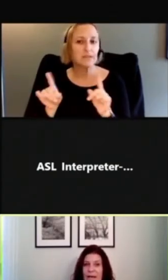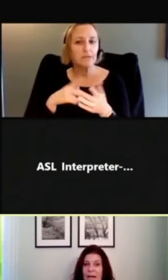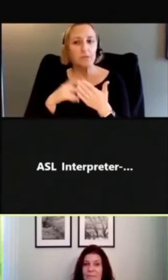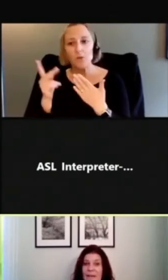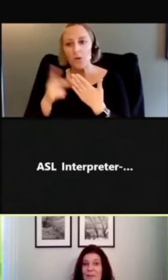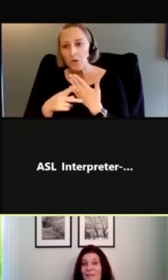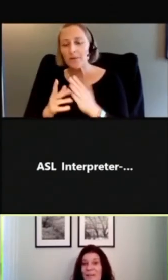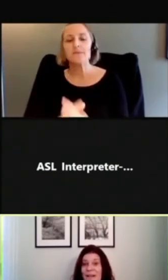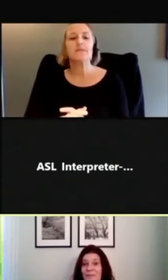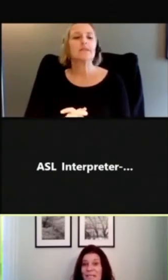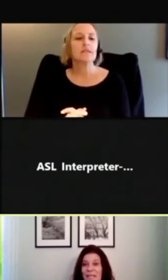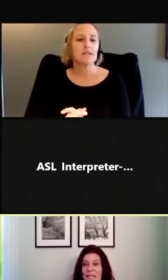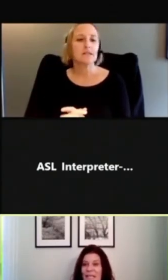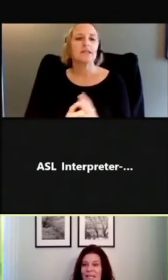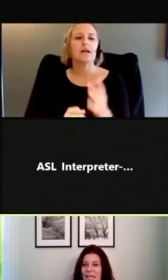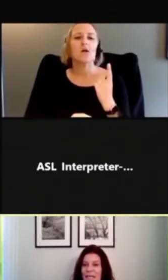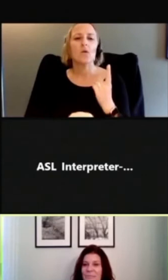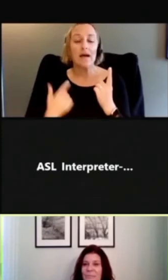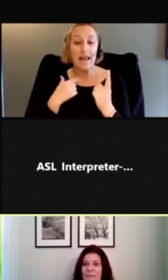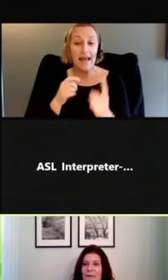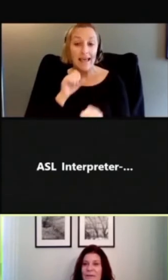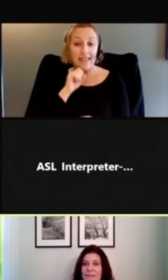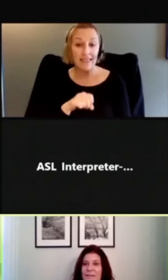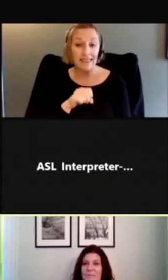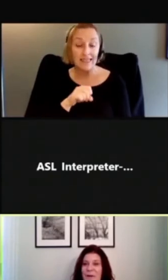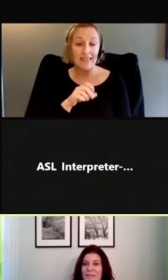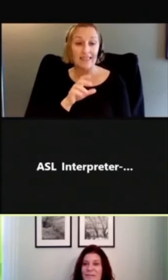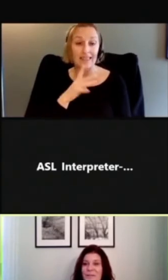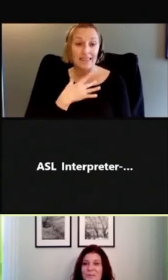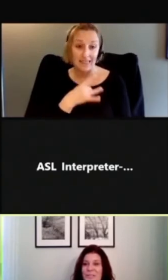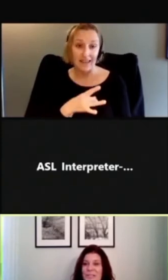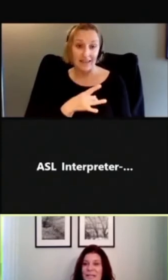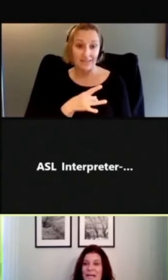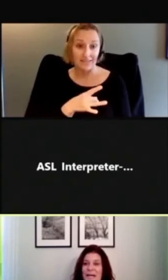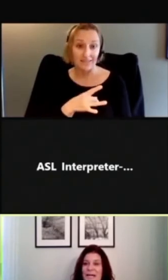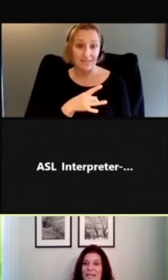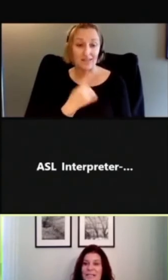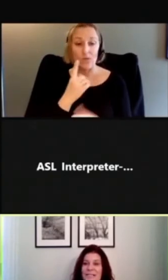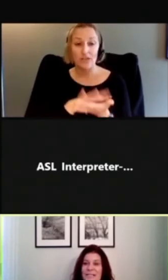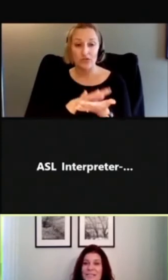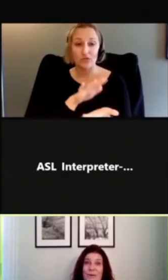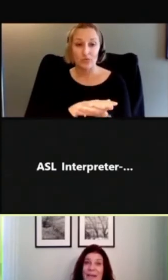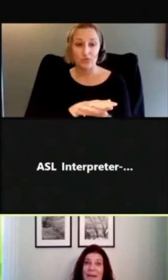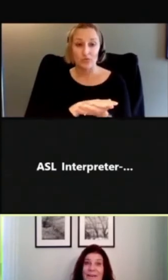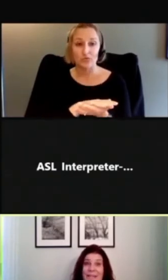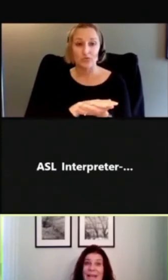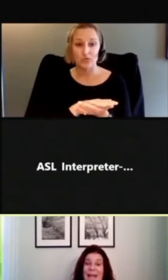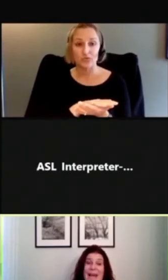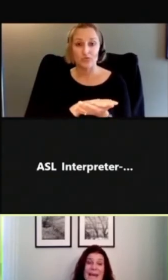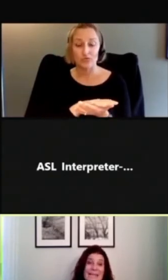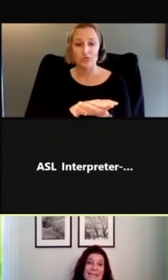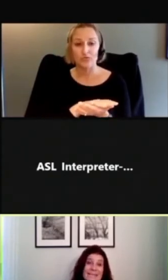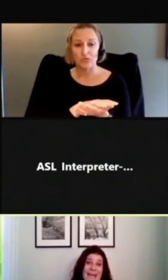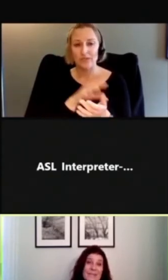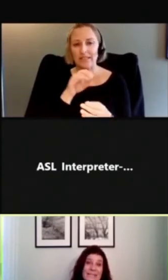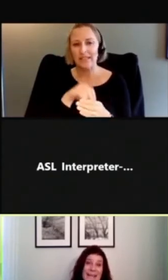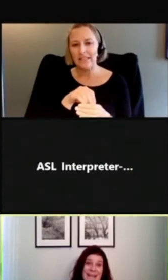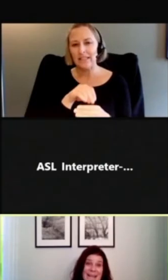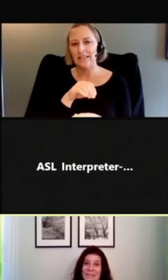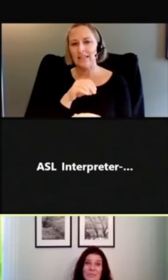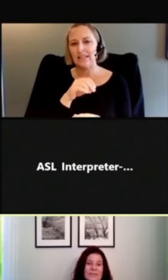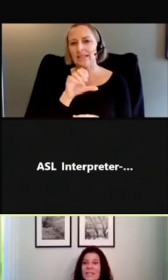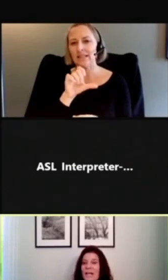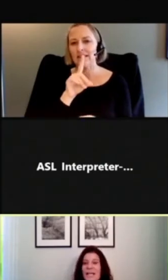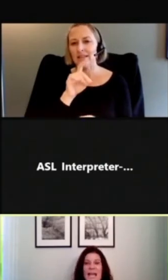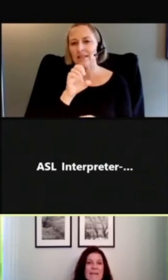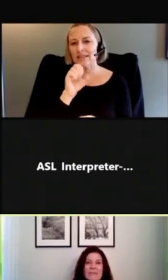programs. Another one that I really like, there is one school in DeSoto County, and every